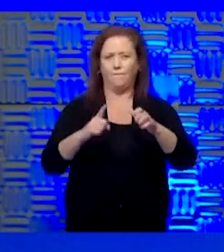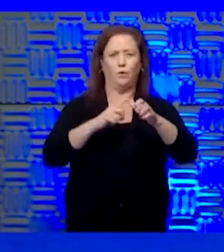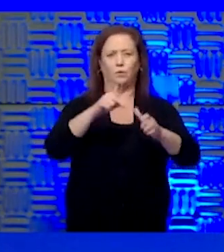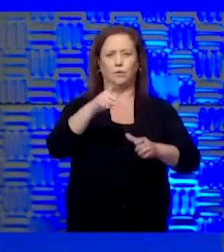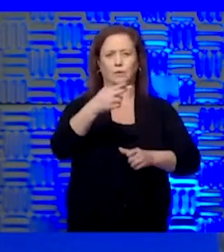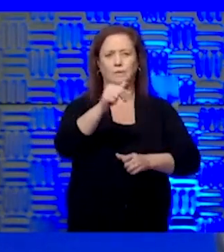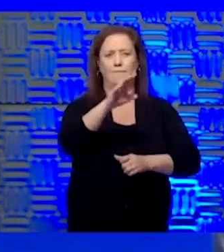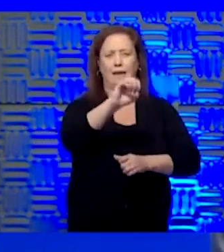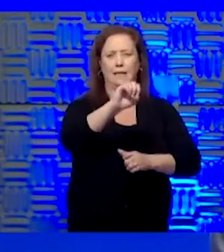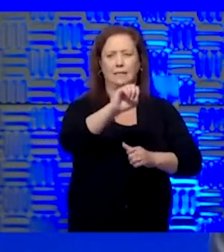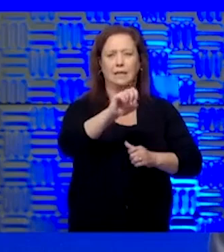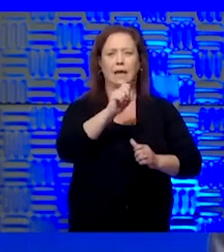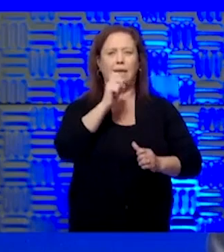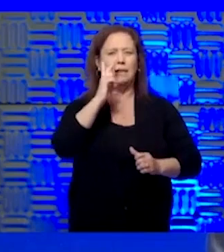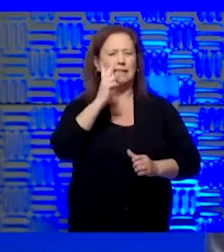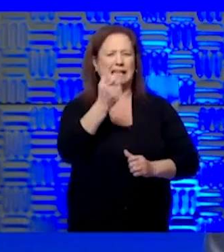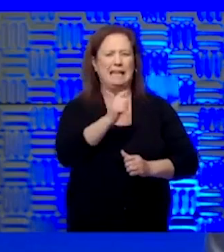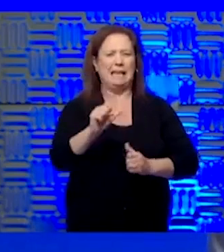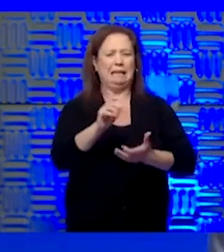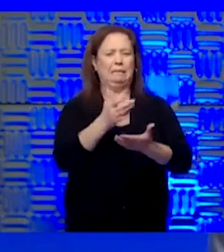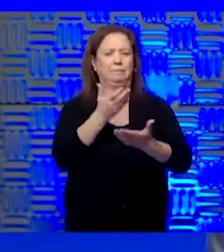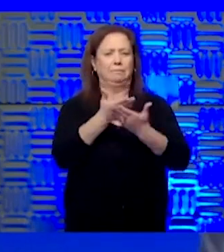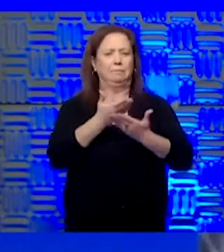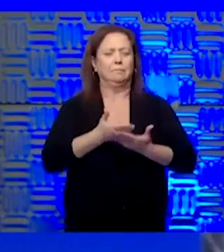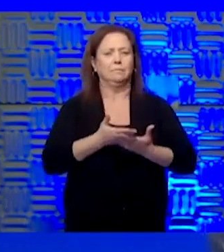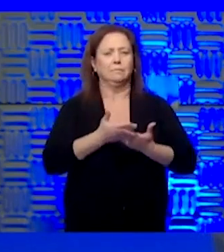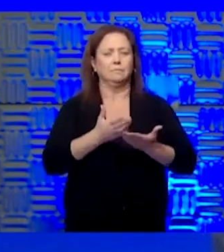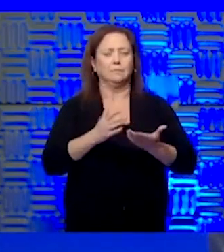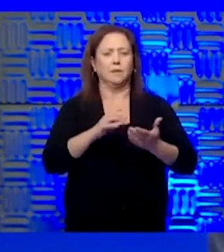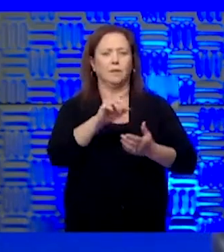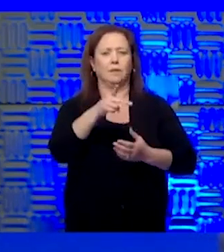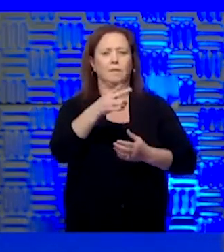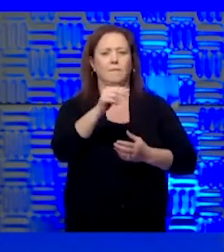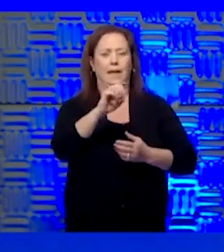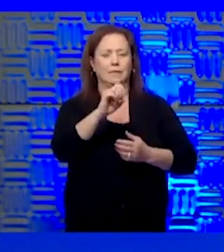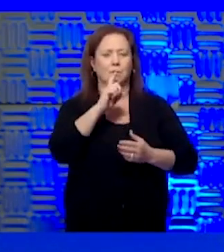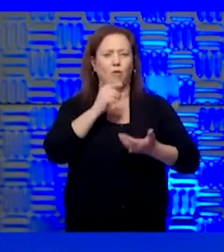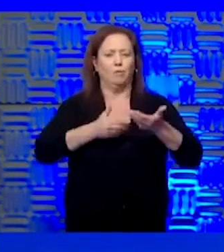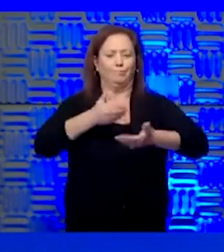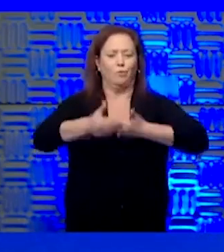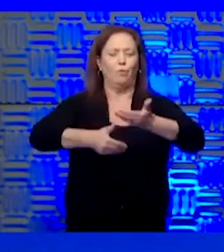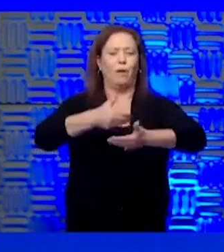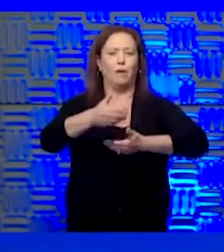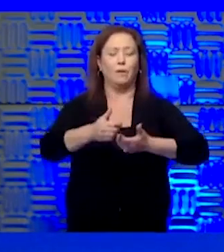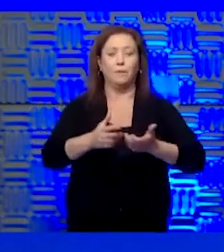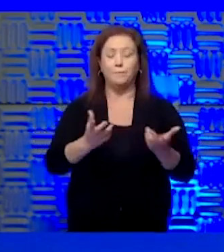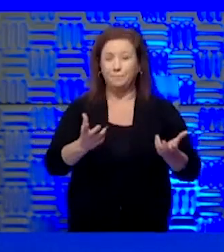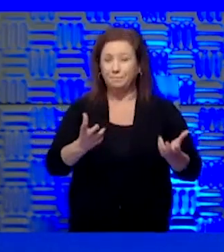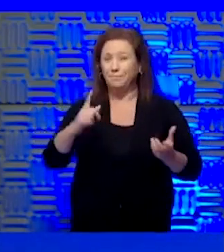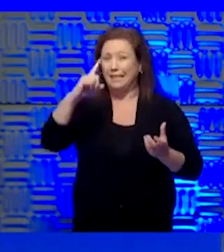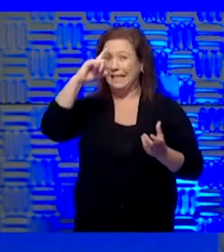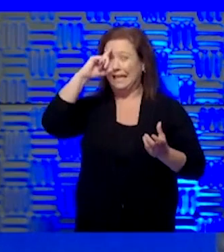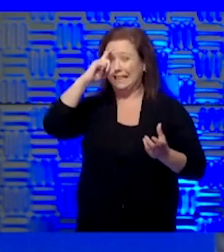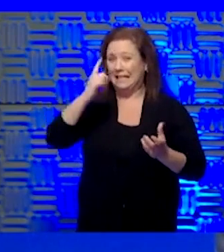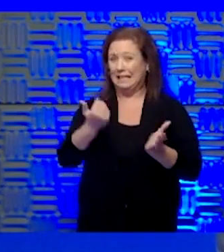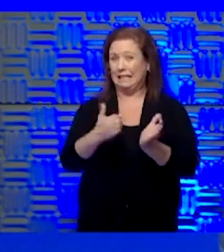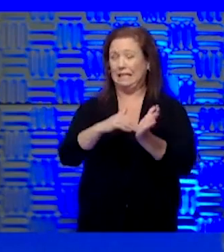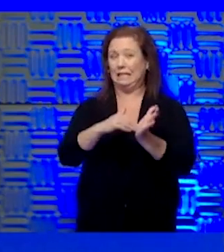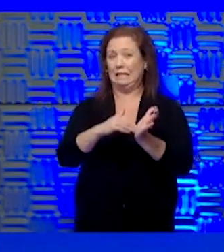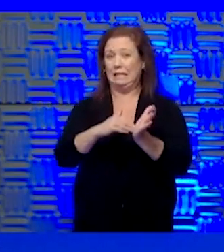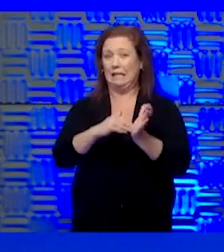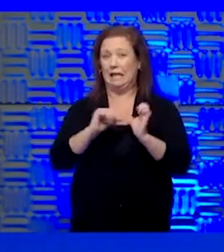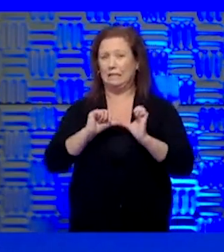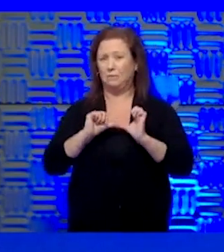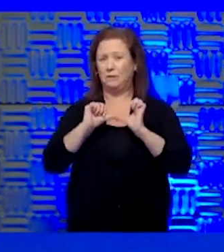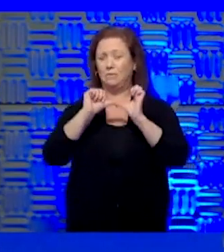But again, I don't know. I haven't seen any documents or exactly how the phases are going to come out. I think, again, as we